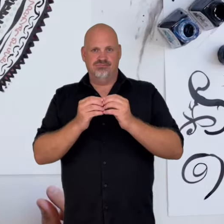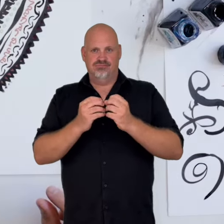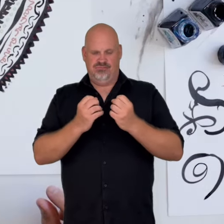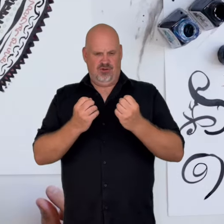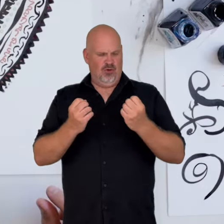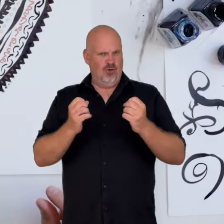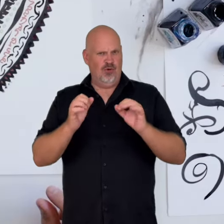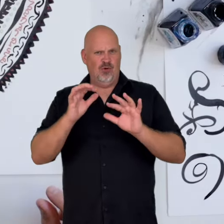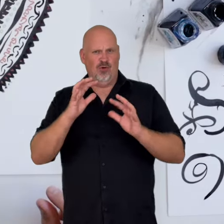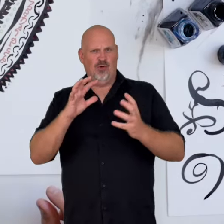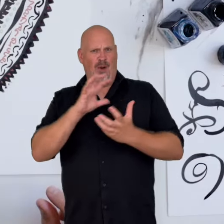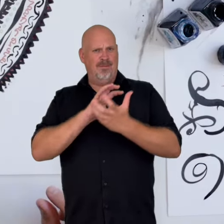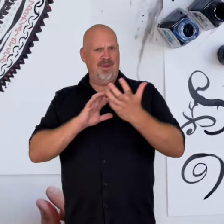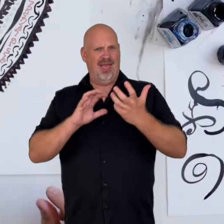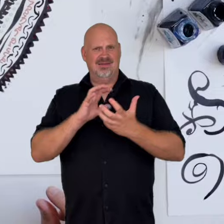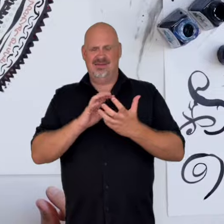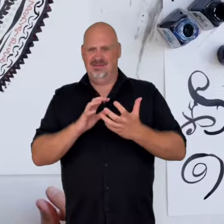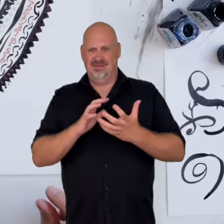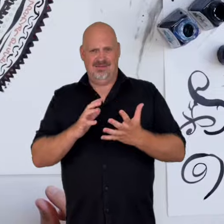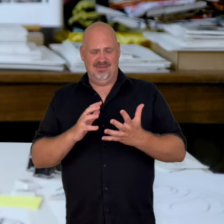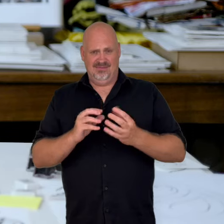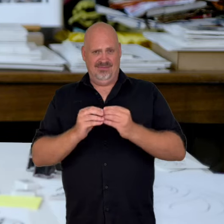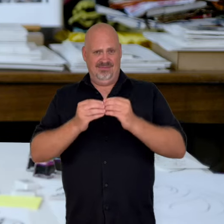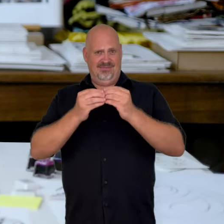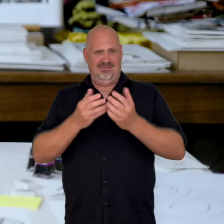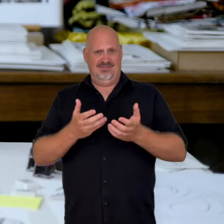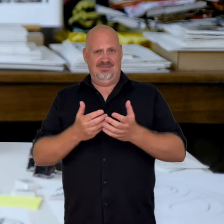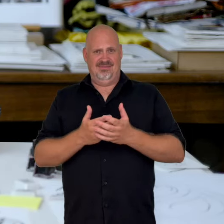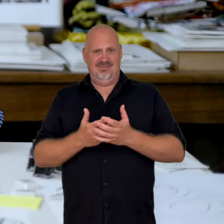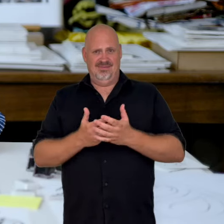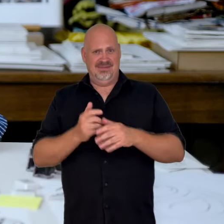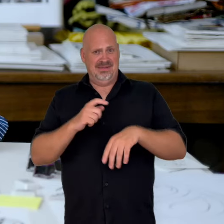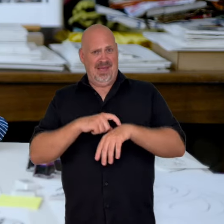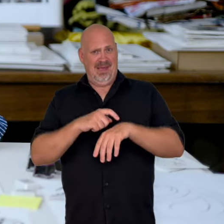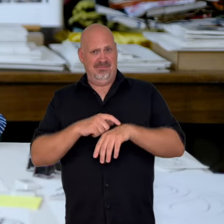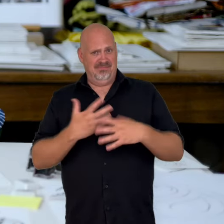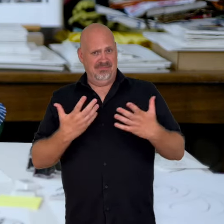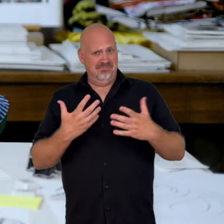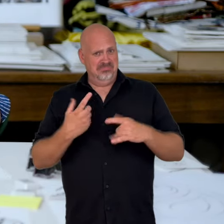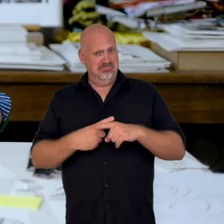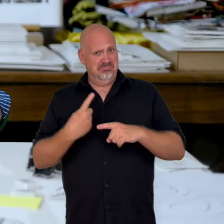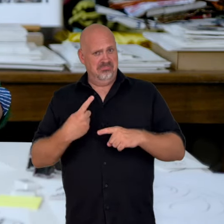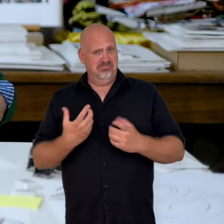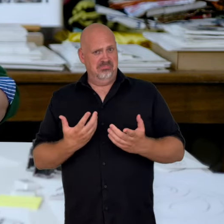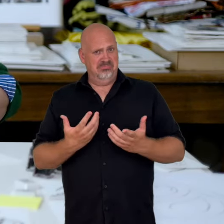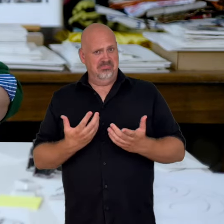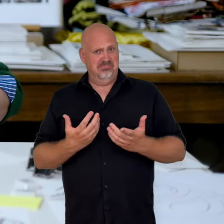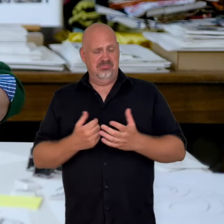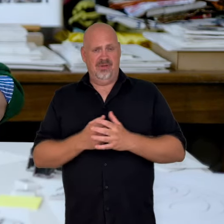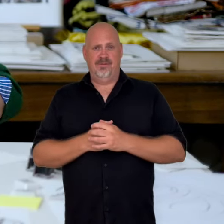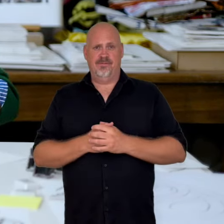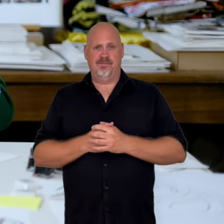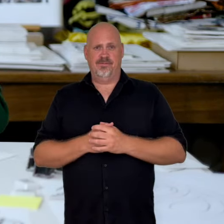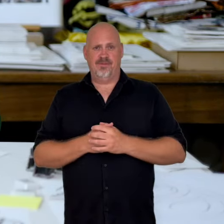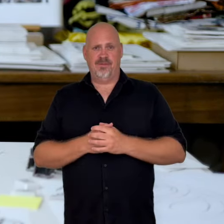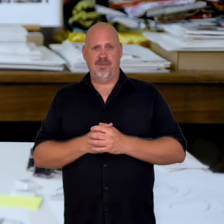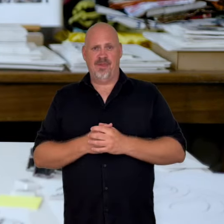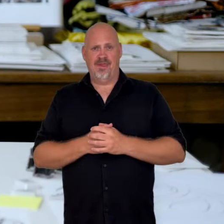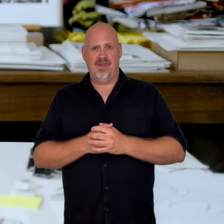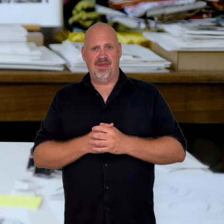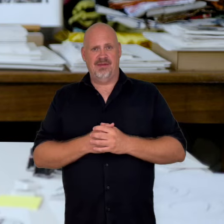see people's work all put up together, it's really inspiring, and I think it's inspiring and